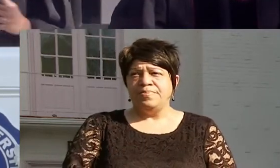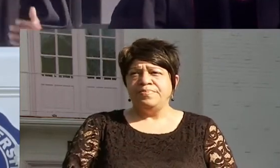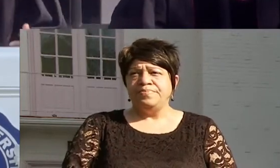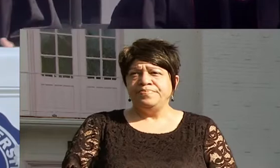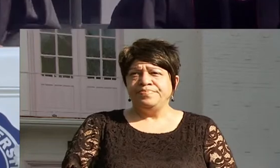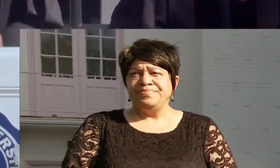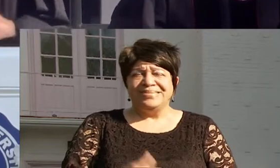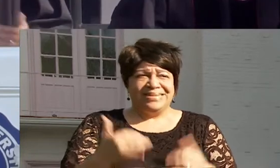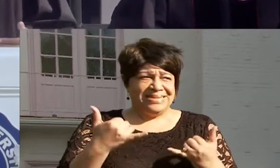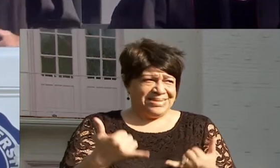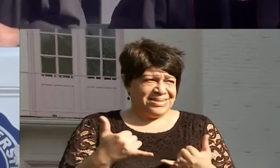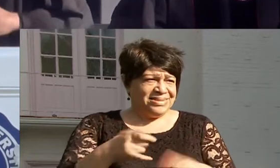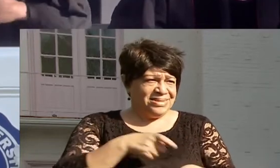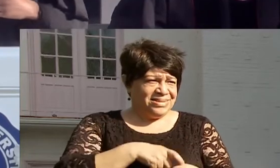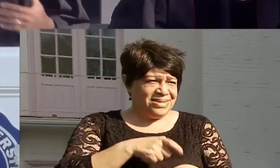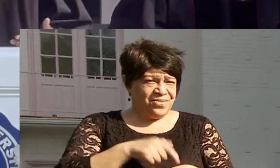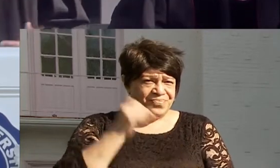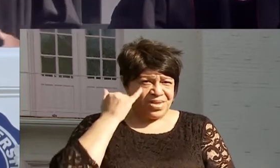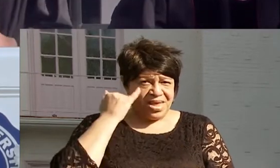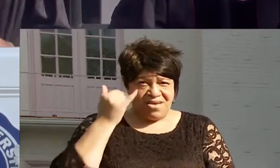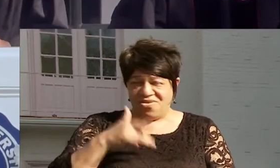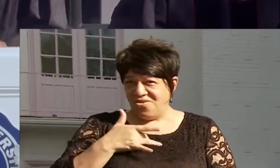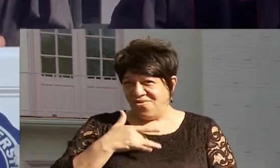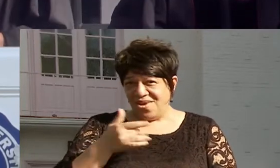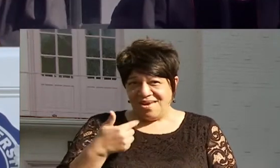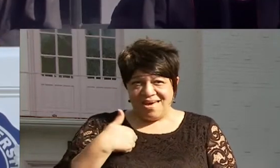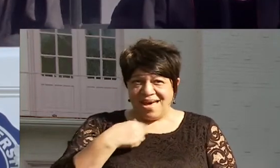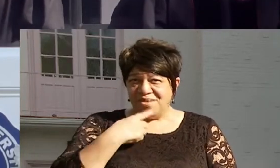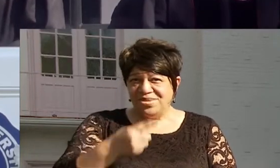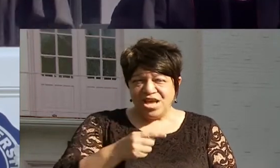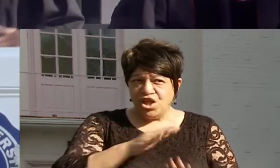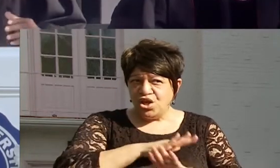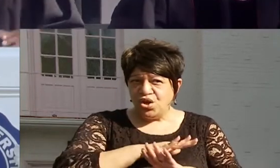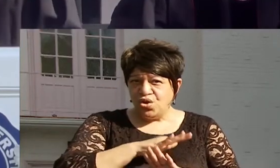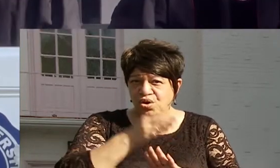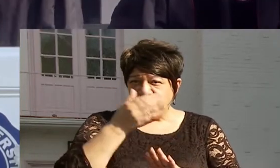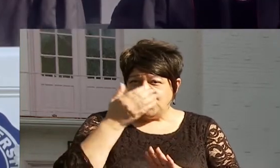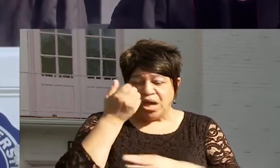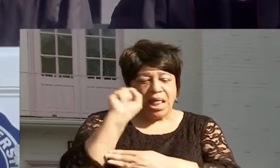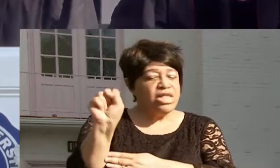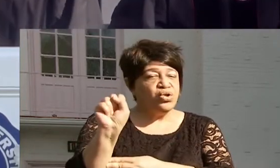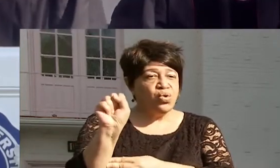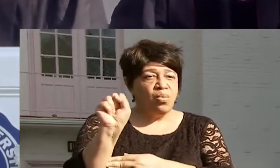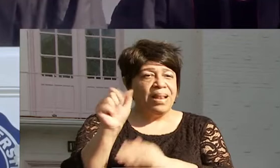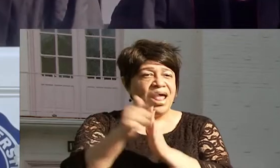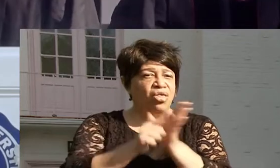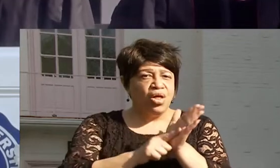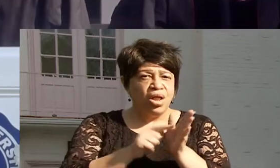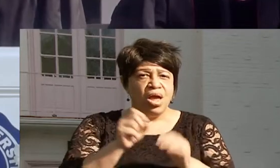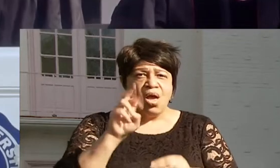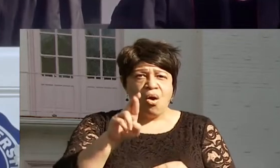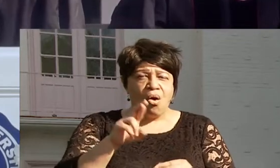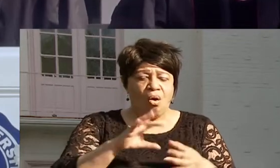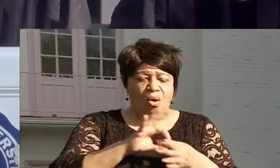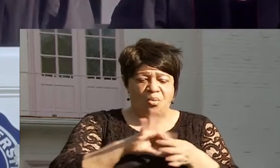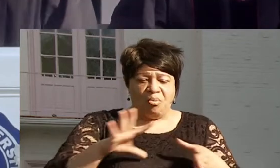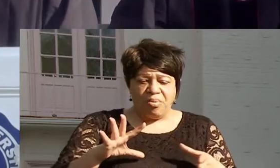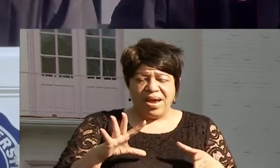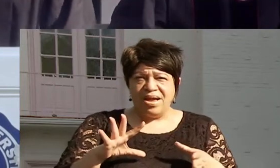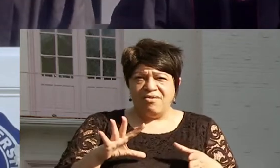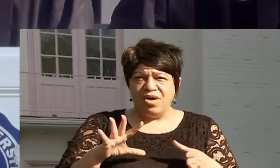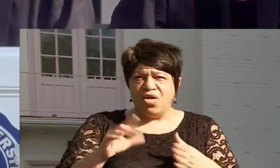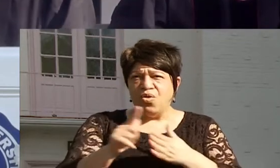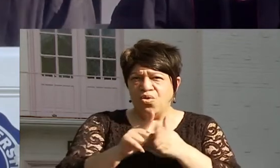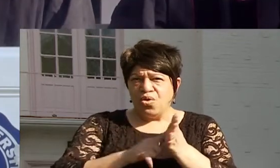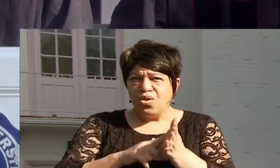At this point, if you feel like I'm telling you not to obey the law or break away from those tenets that society deems